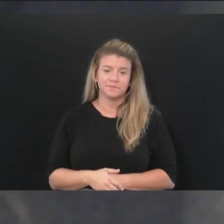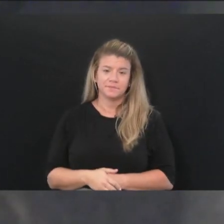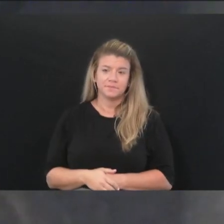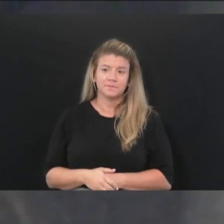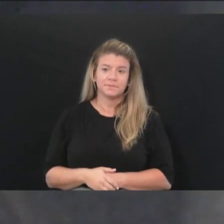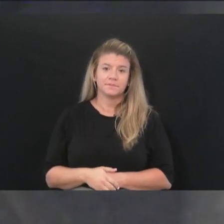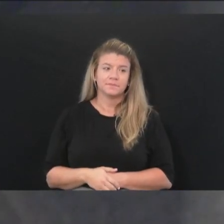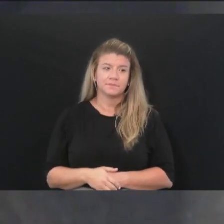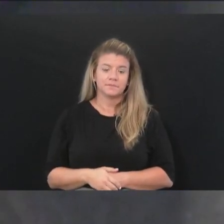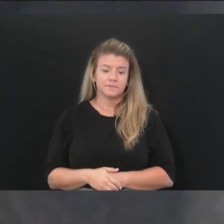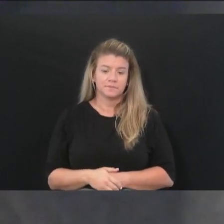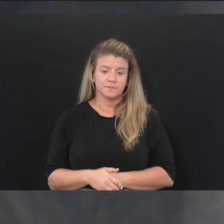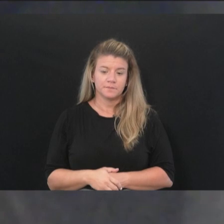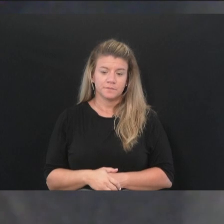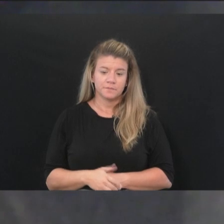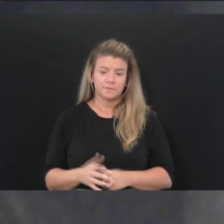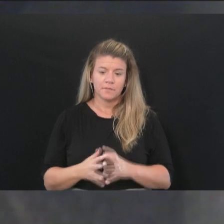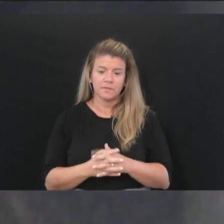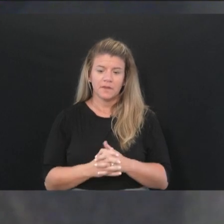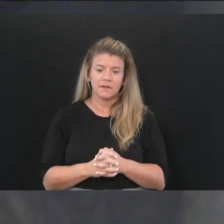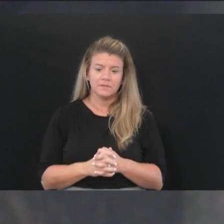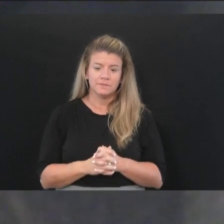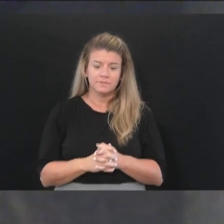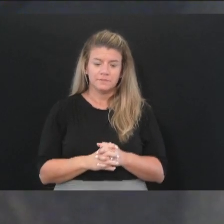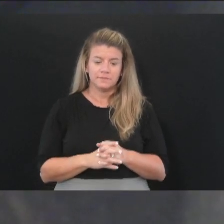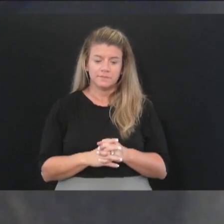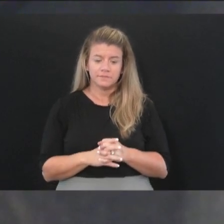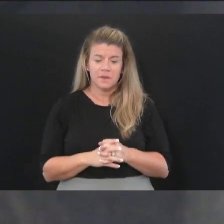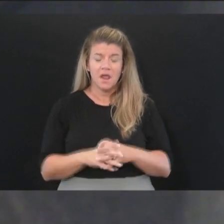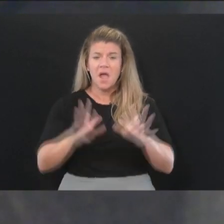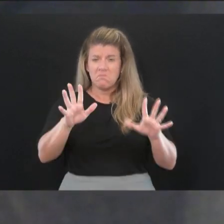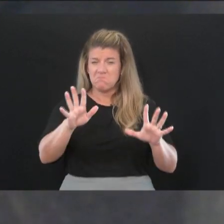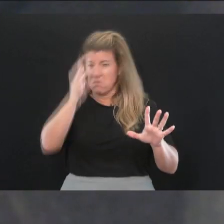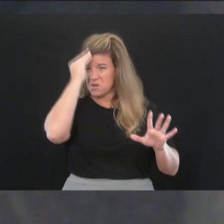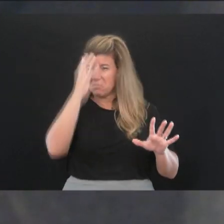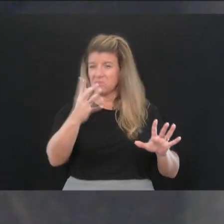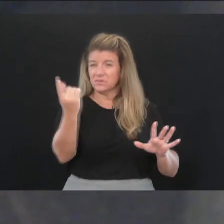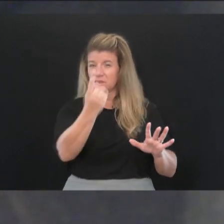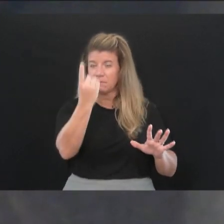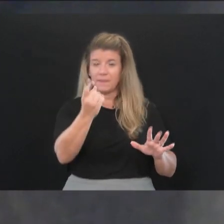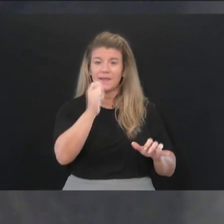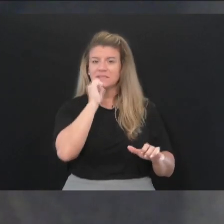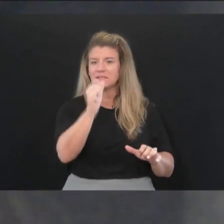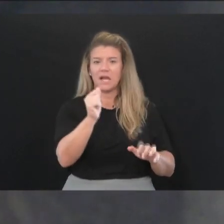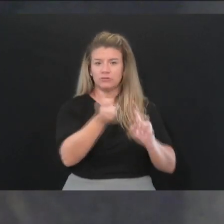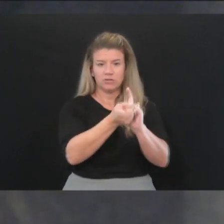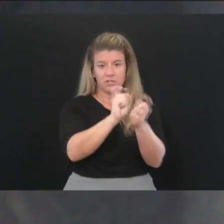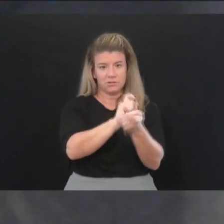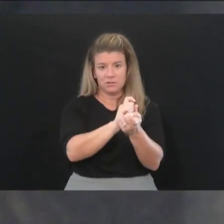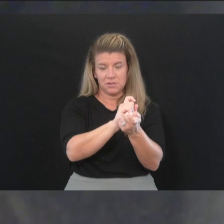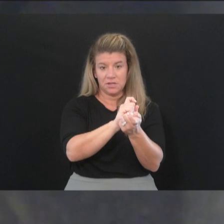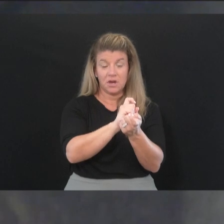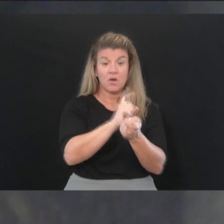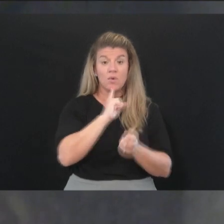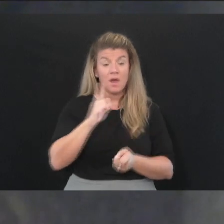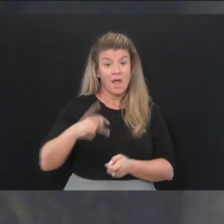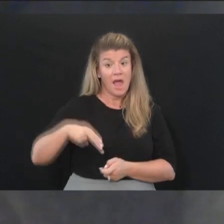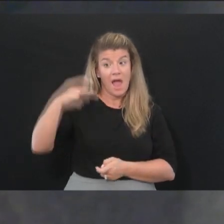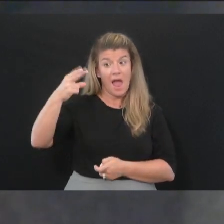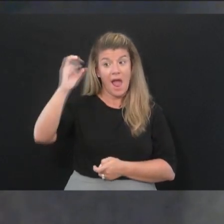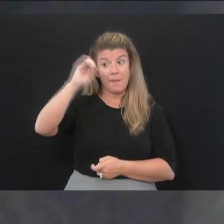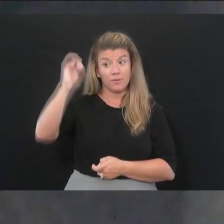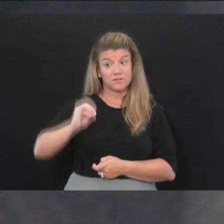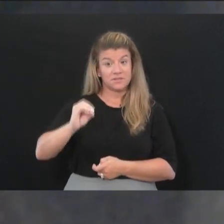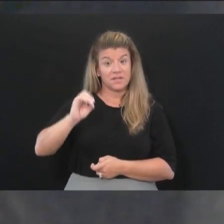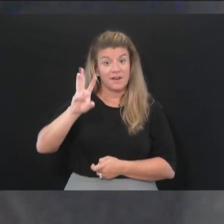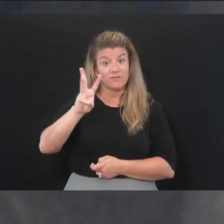everyone. Let me give you something that is not going to change. A high percentage of West Virginia students live with